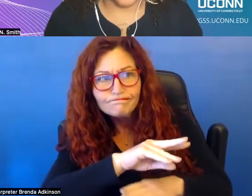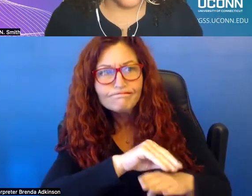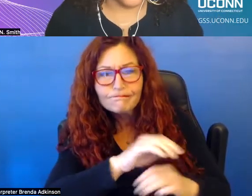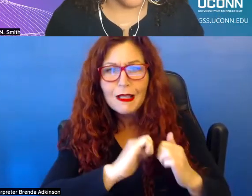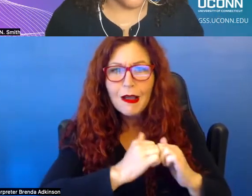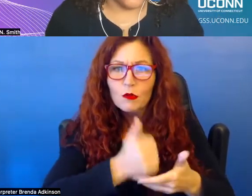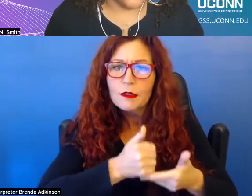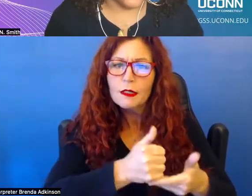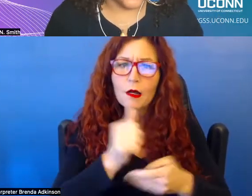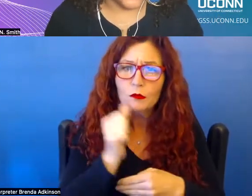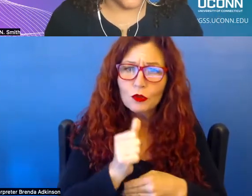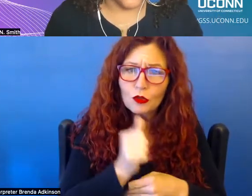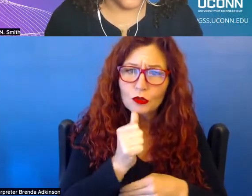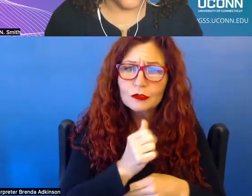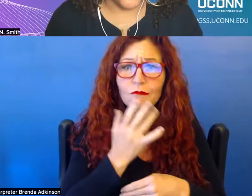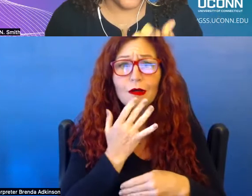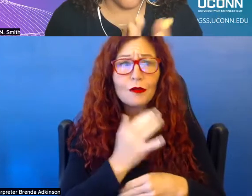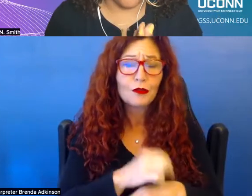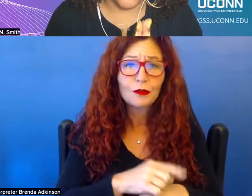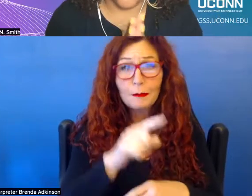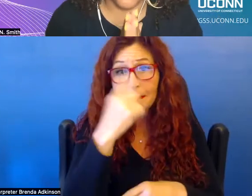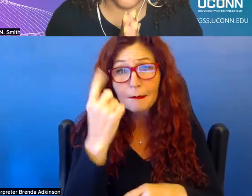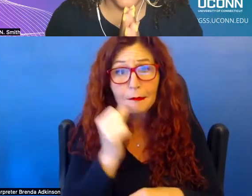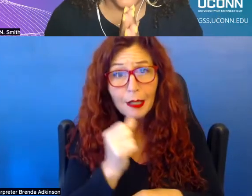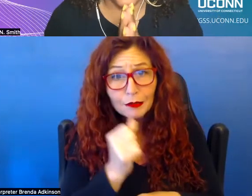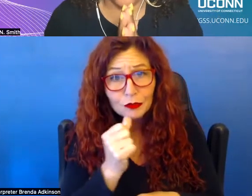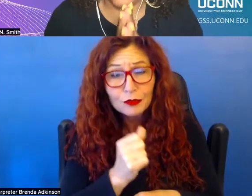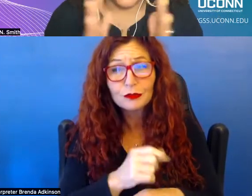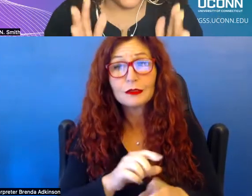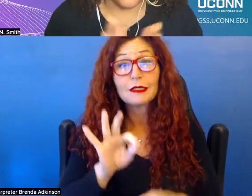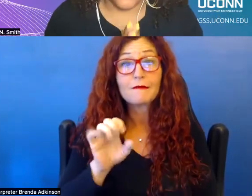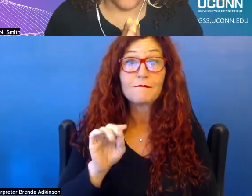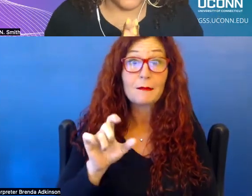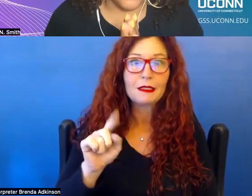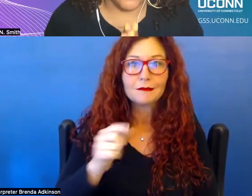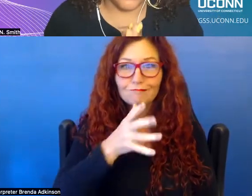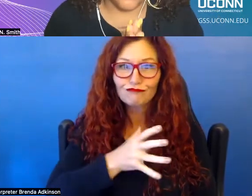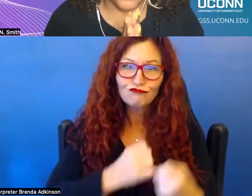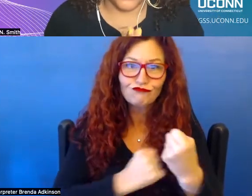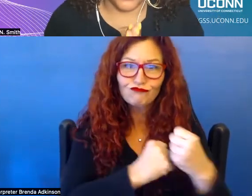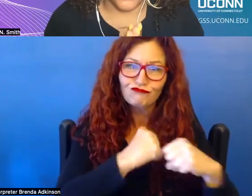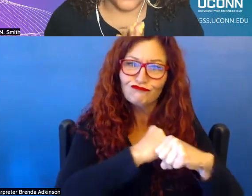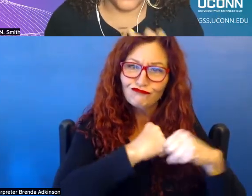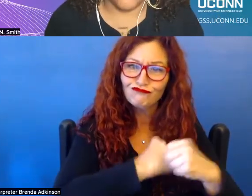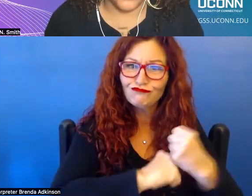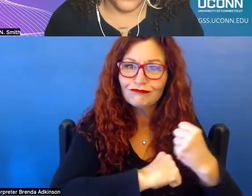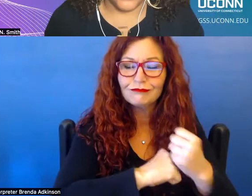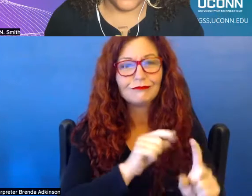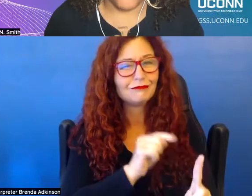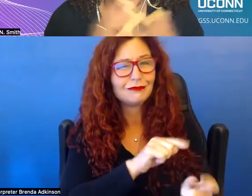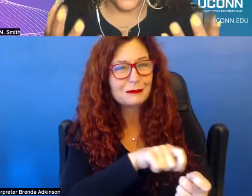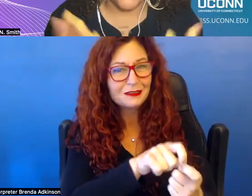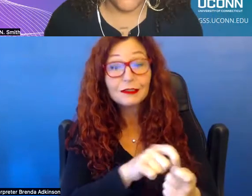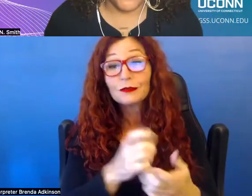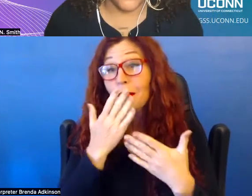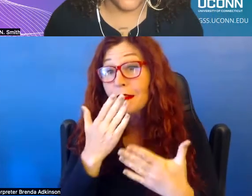Black girls and femmes in particular. And so I thank you for your work. Many hands helped to generate that initiative.